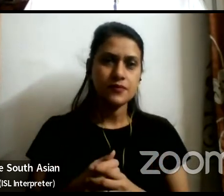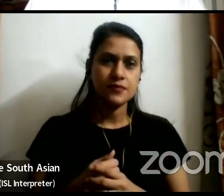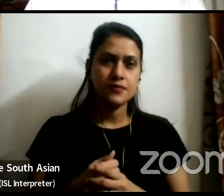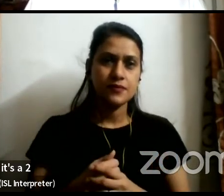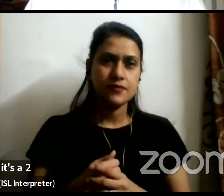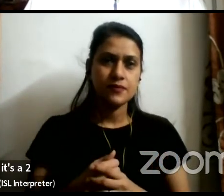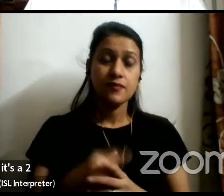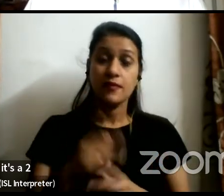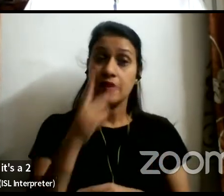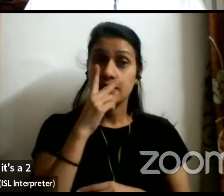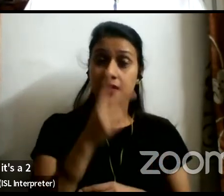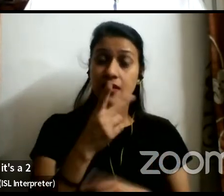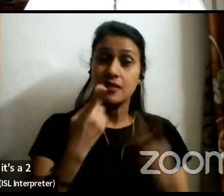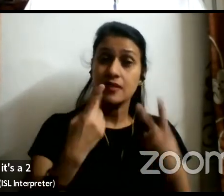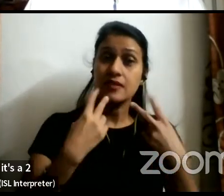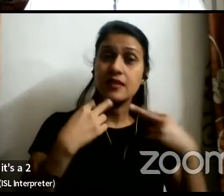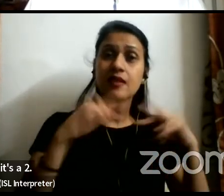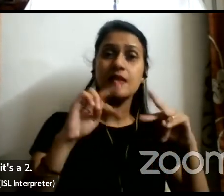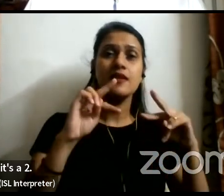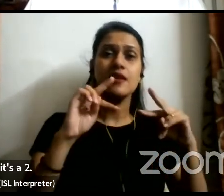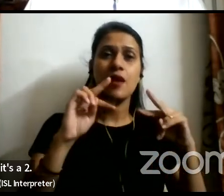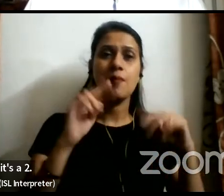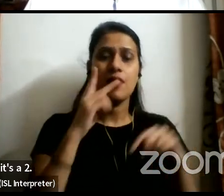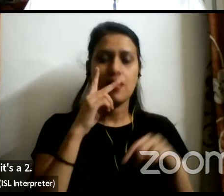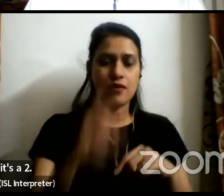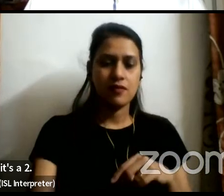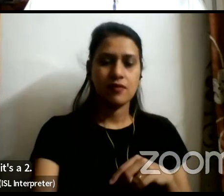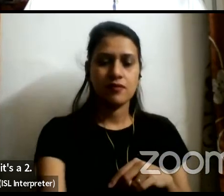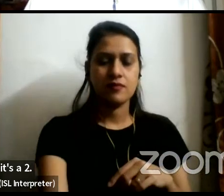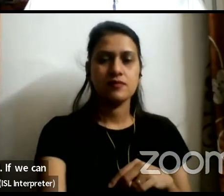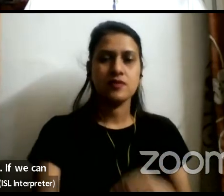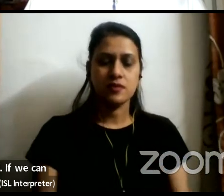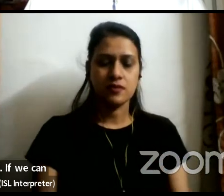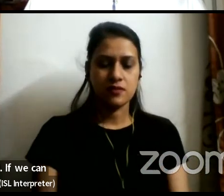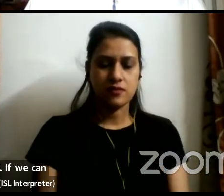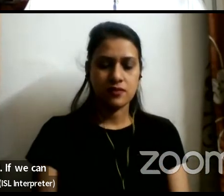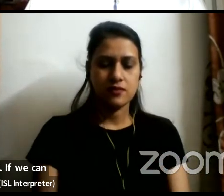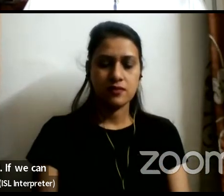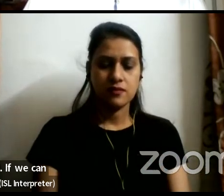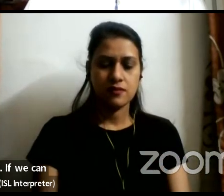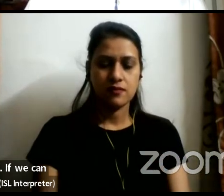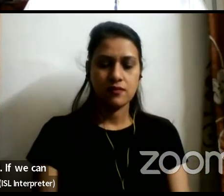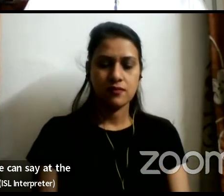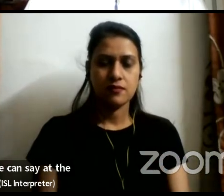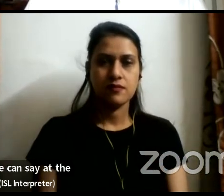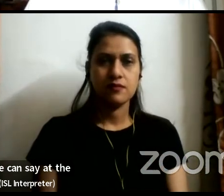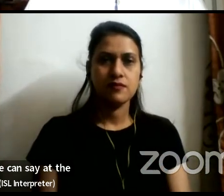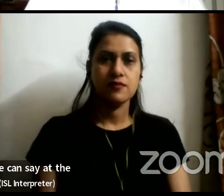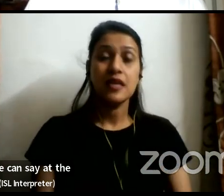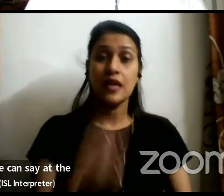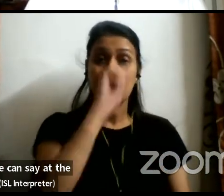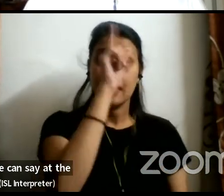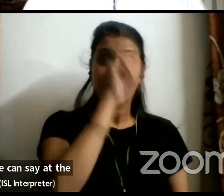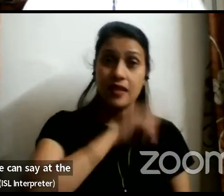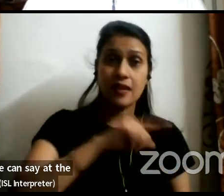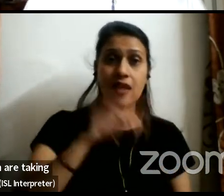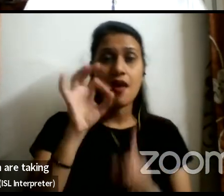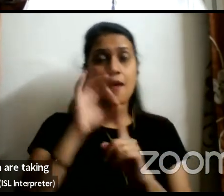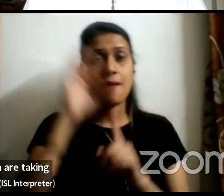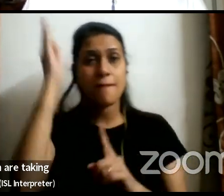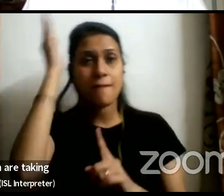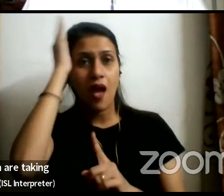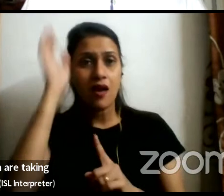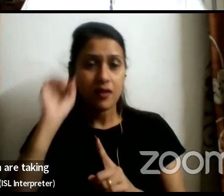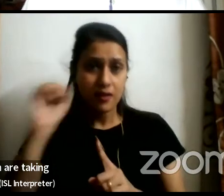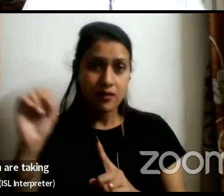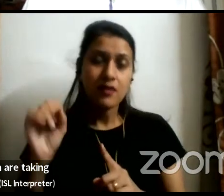double sort of edged sword, if we can say. At the one hand, India and Pakistan, again, are taking a bigger sort of lead